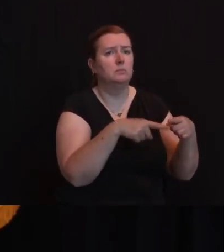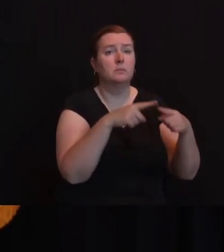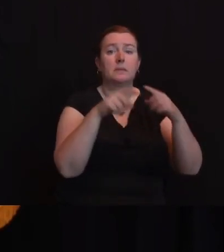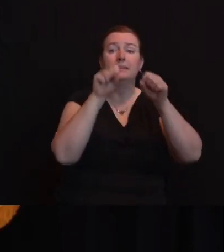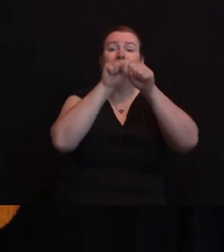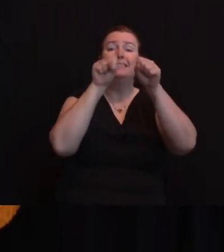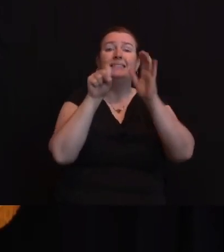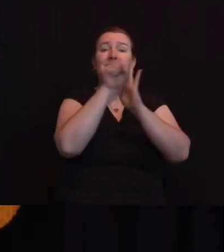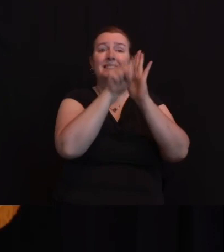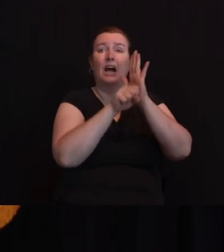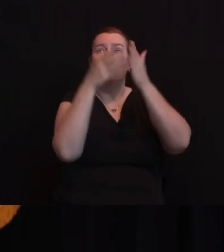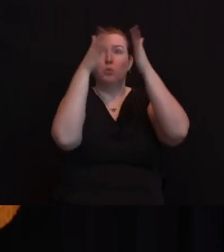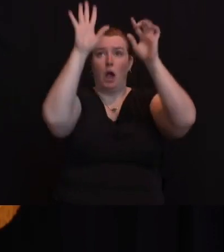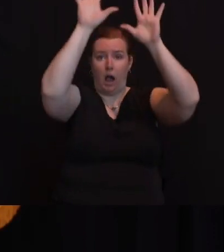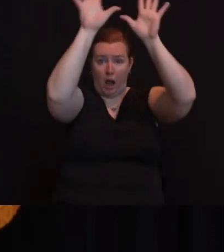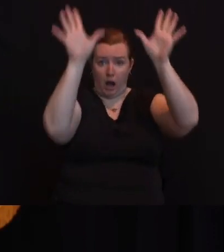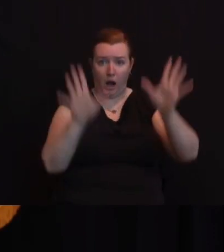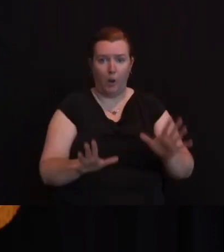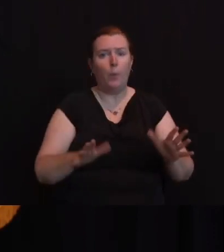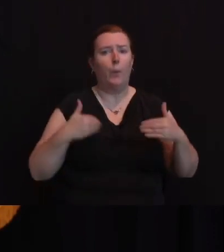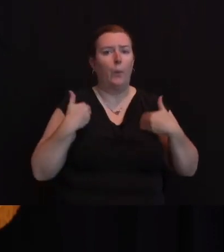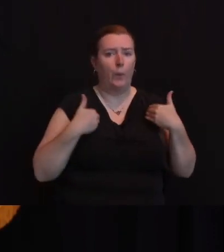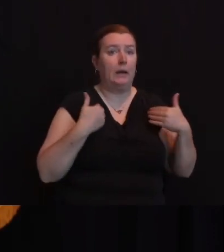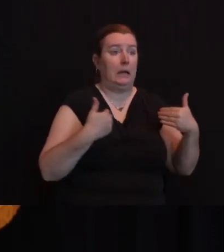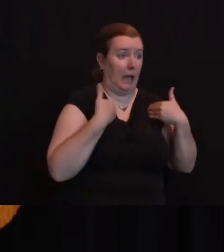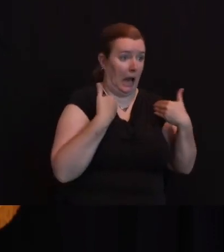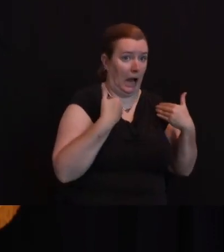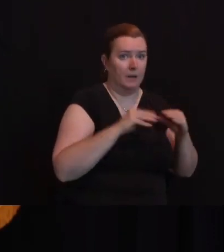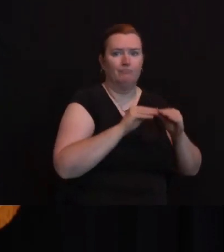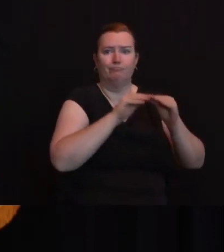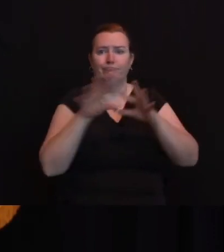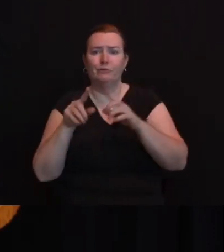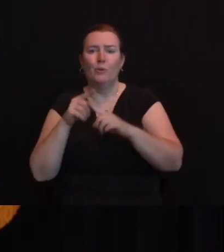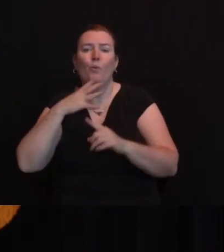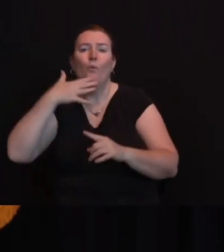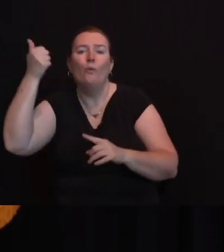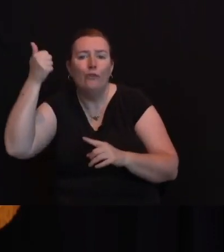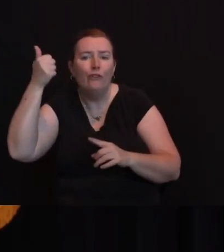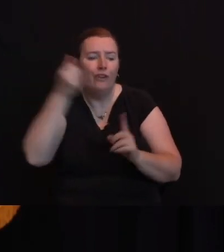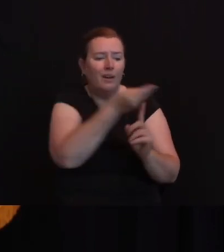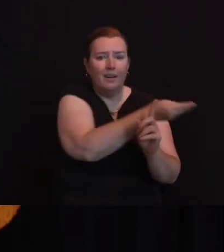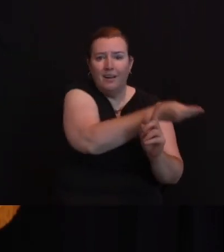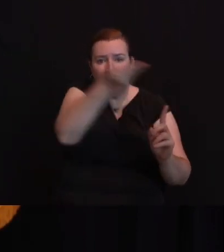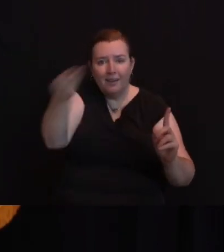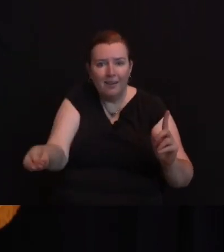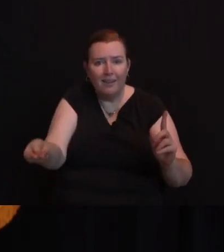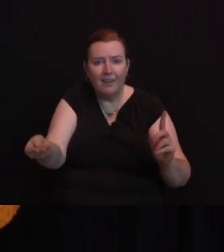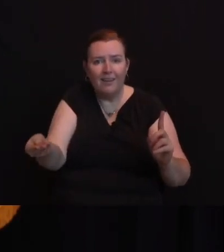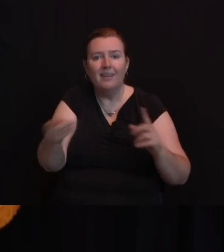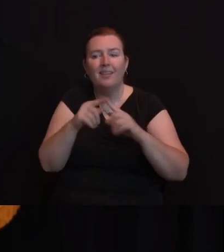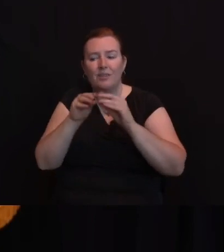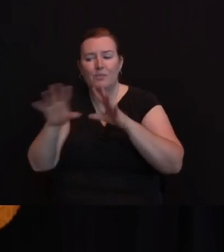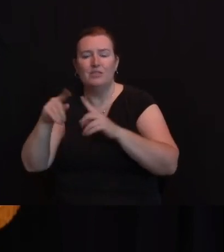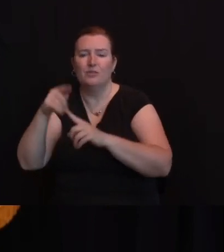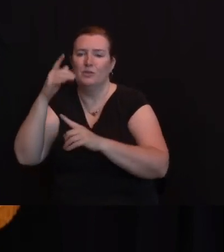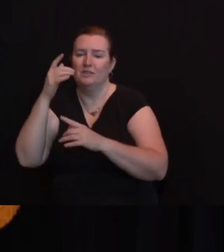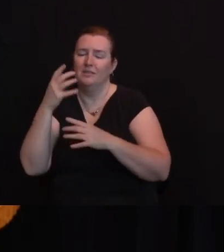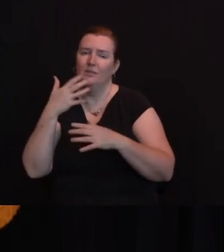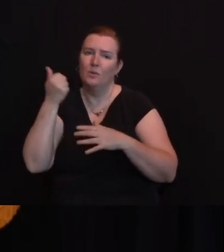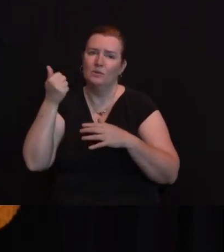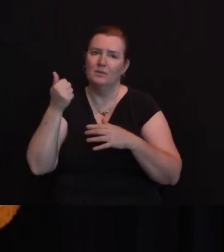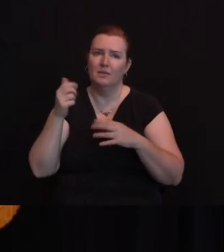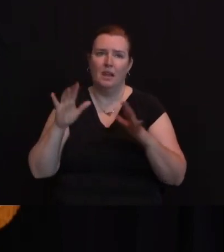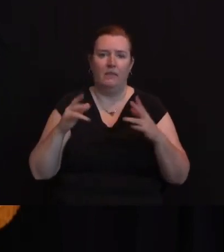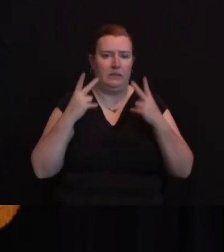because those younger people can infect other people. They themselves can sometimes become sick. And while we're not seeing it yet, we're always trying to figure out what we might